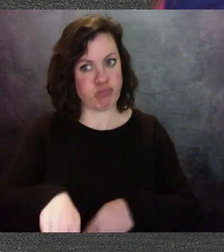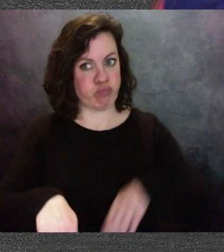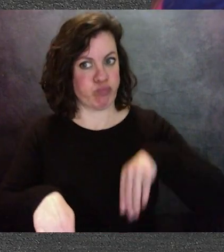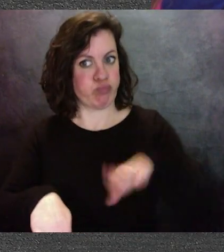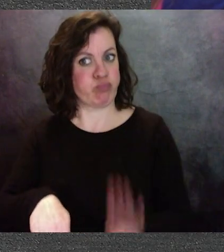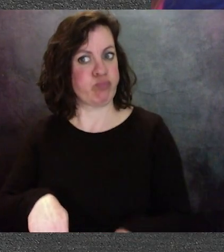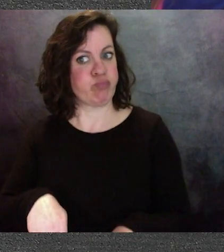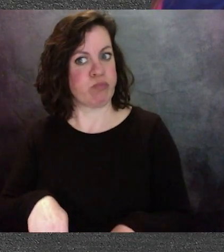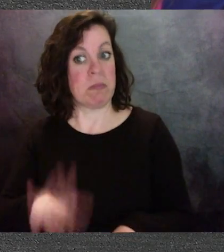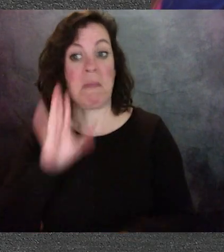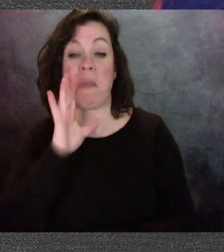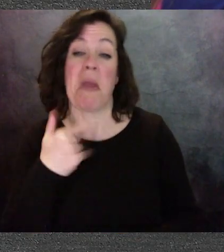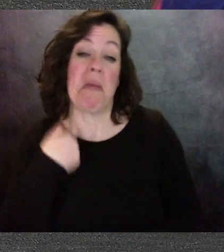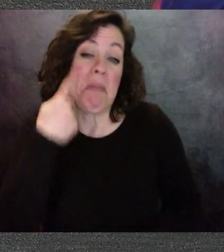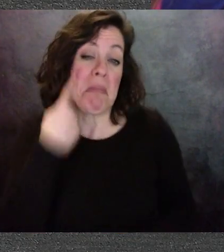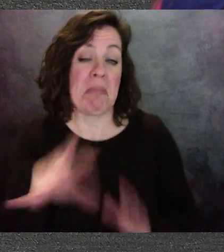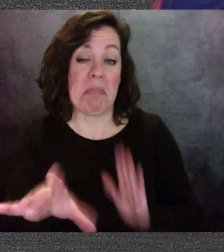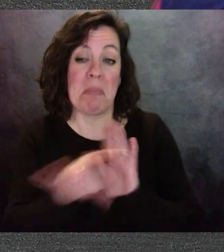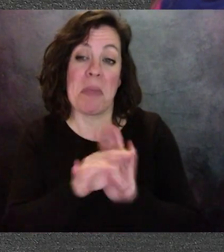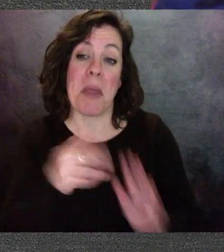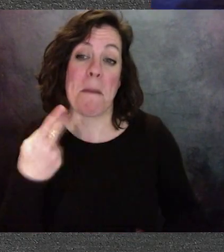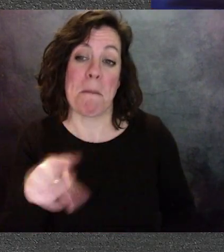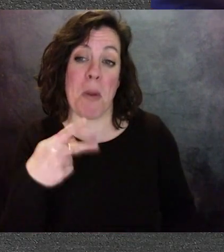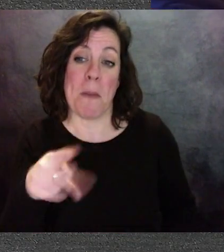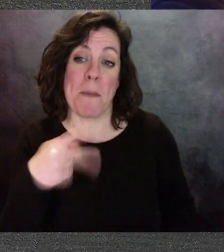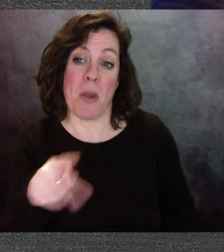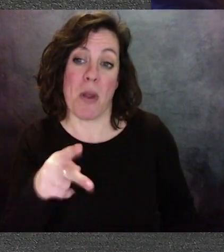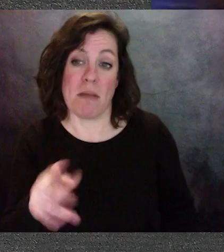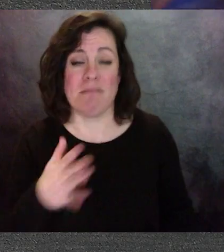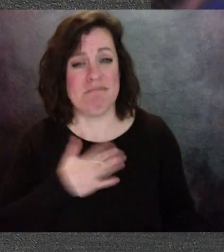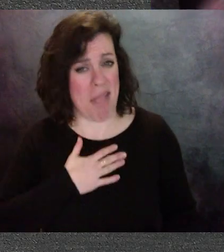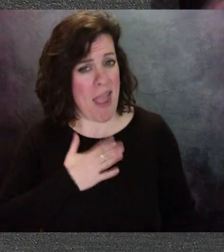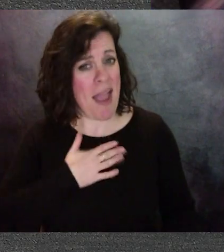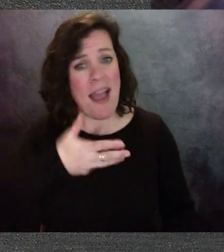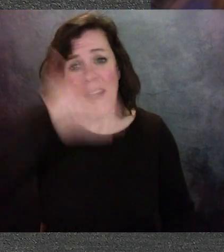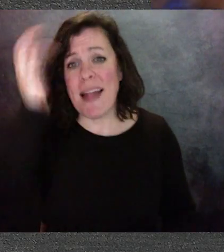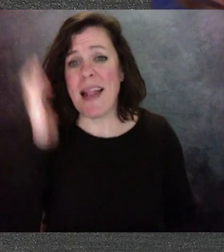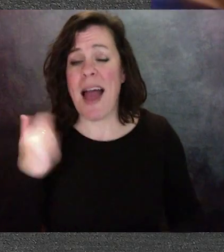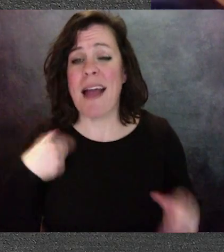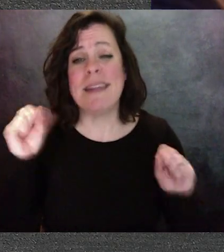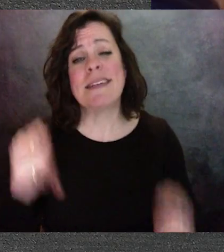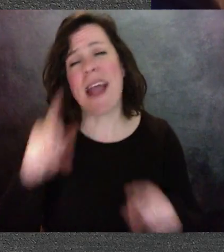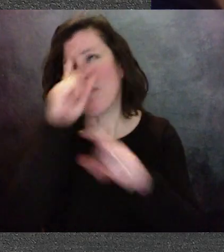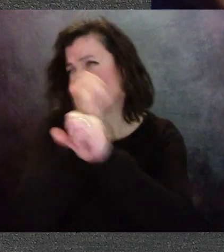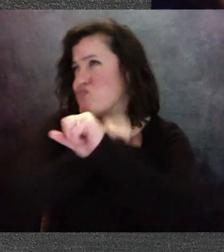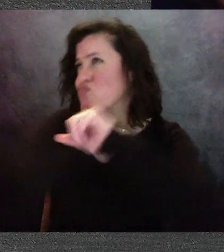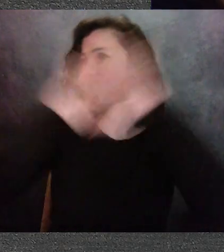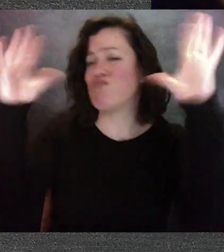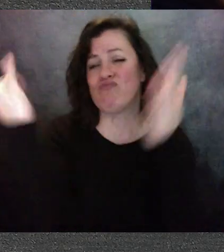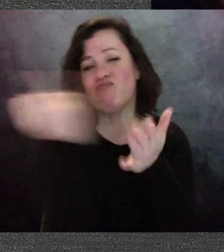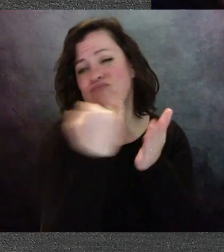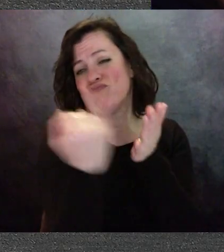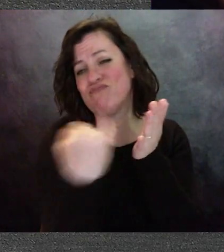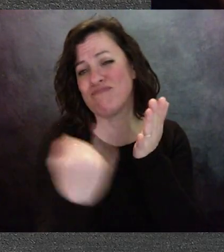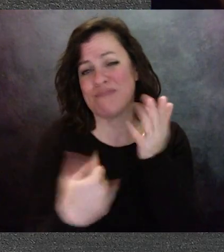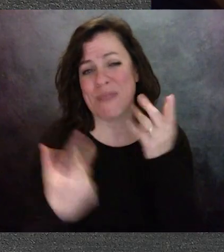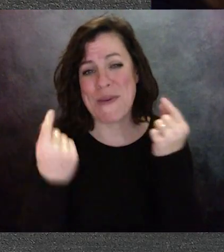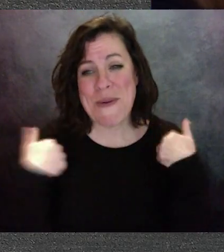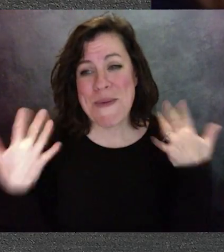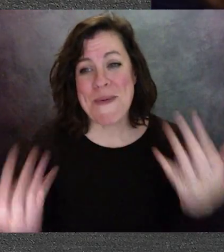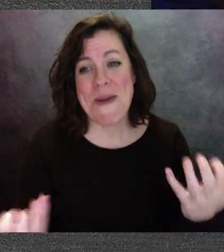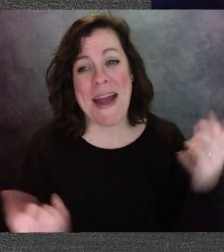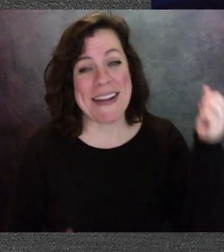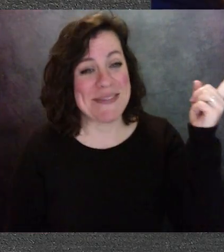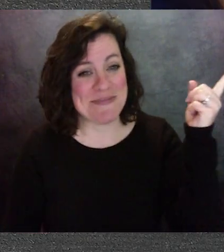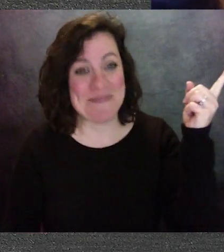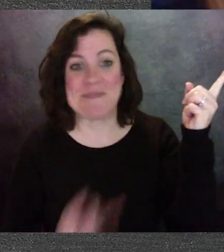face because it's my lion and I can do whatever I want, right? I'm being creative. So there's my little lion ready to go off